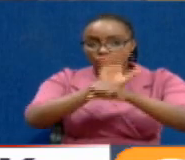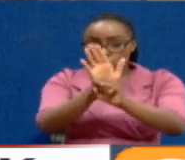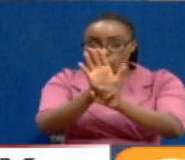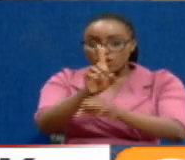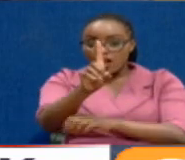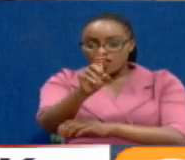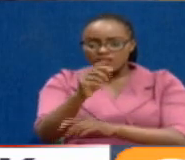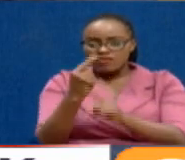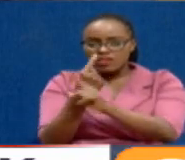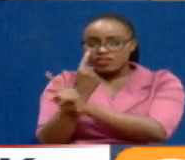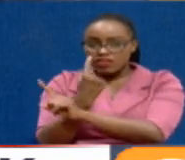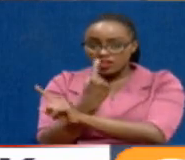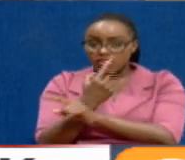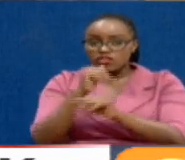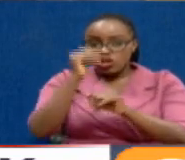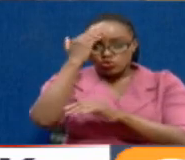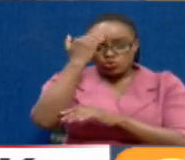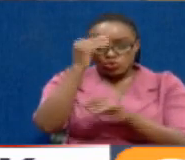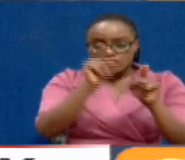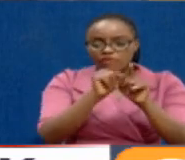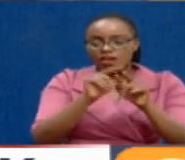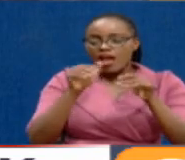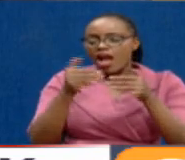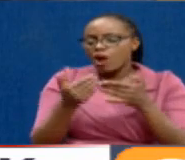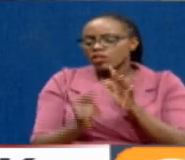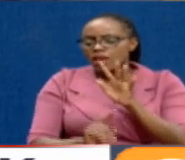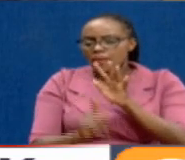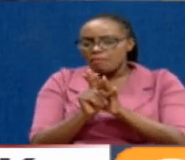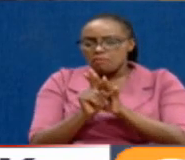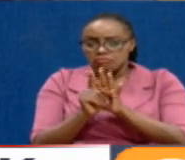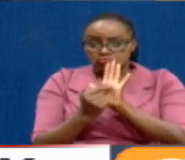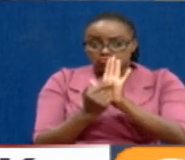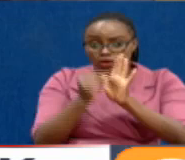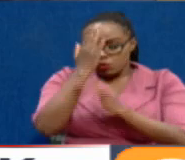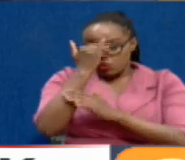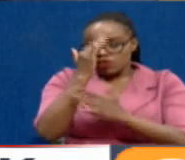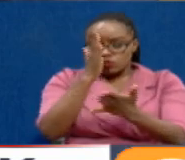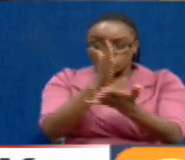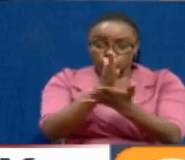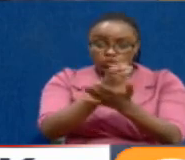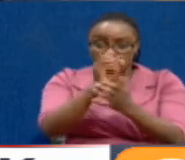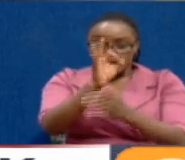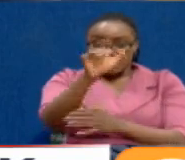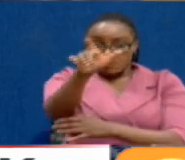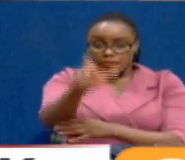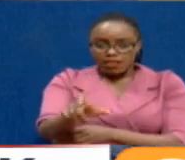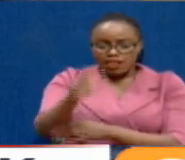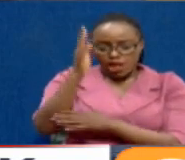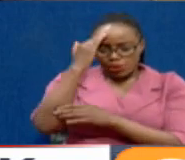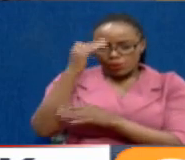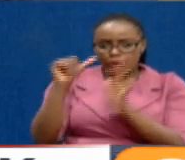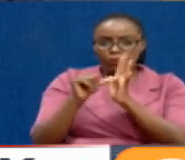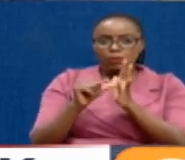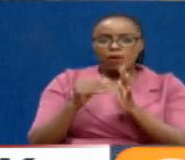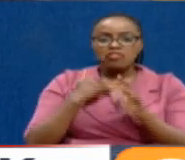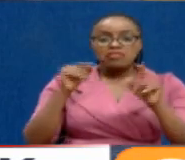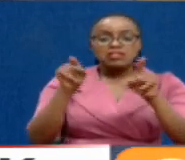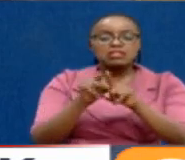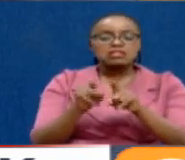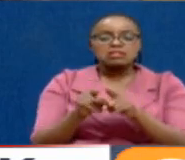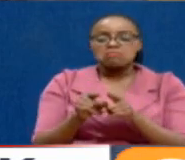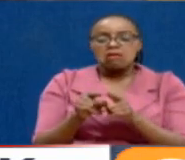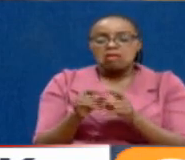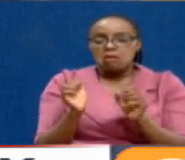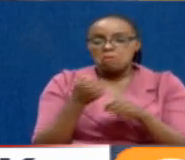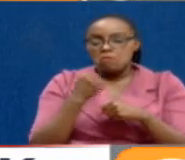different levels depending on the risk and the presentation. Okay. Because asthma, for sure, unless somebody now has another problem, they're not likely to have